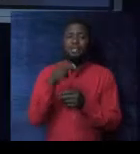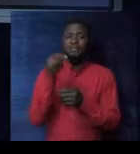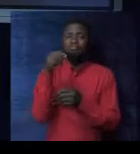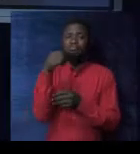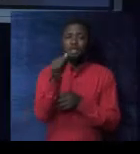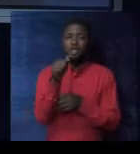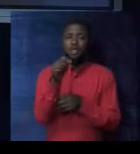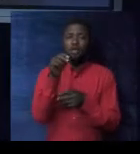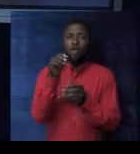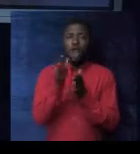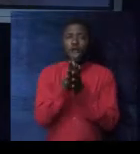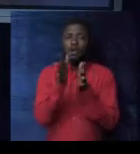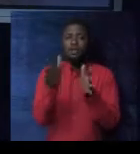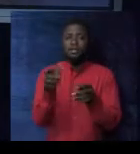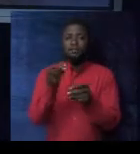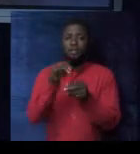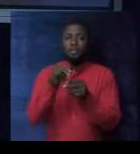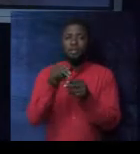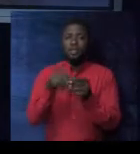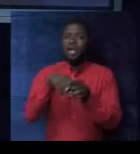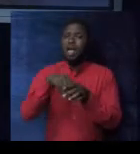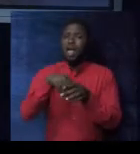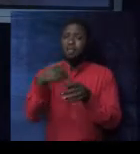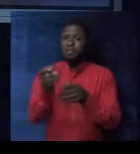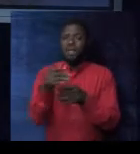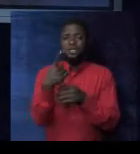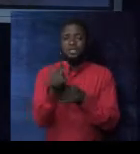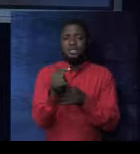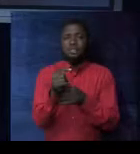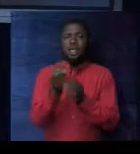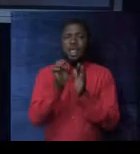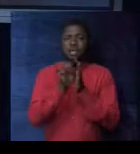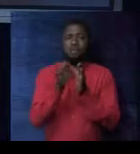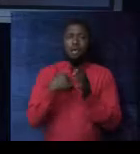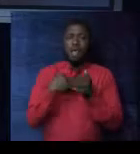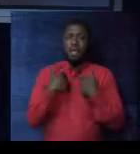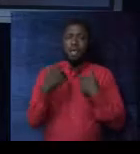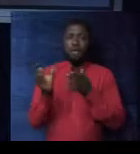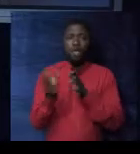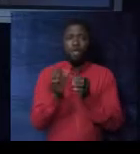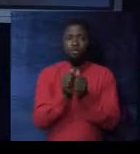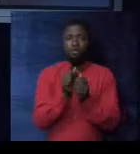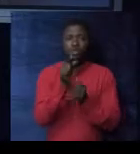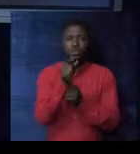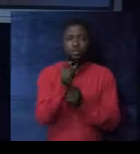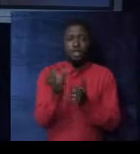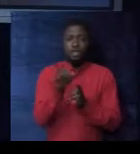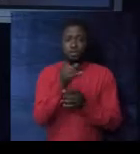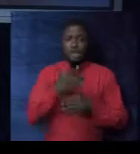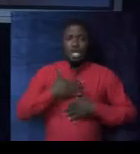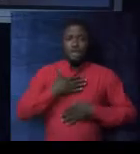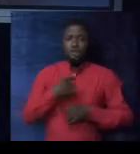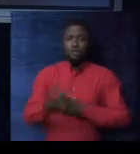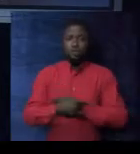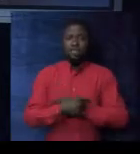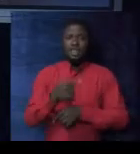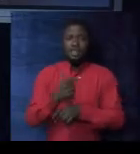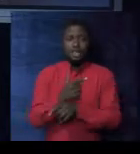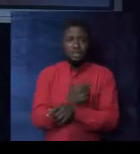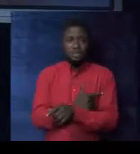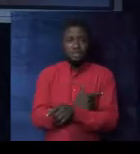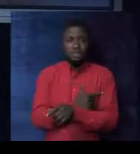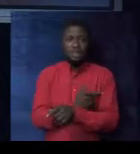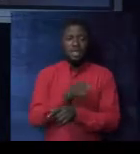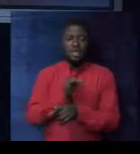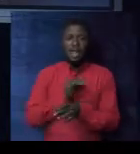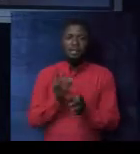Write any 10 collective nouns outside the examples that I've treated with you. Did you enjoy today's